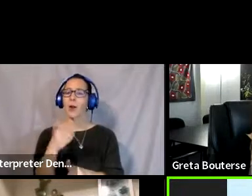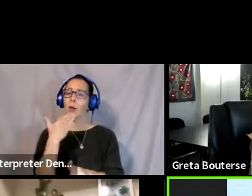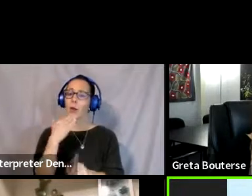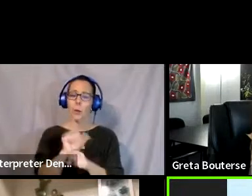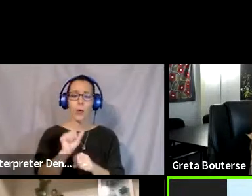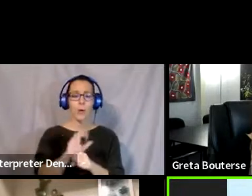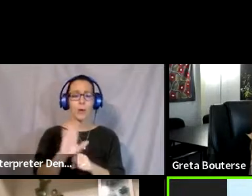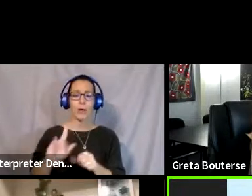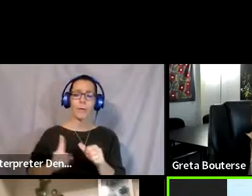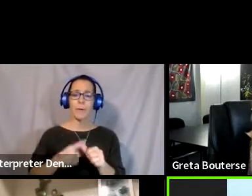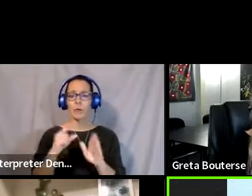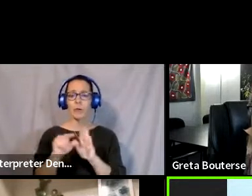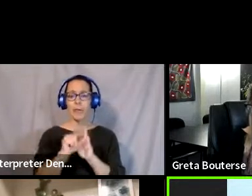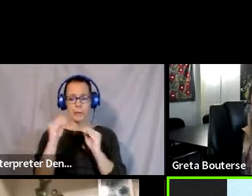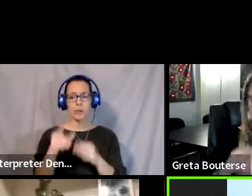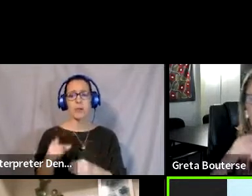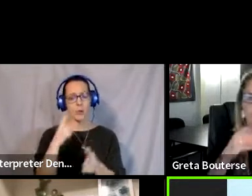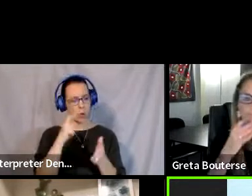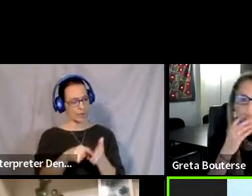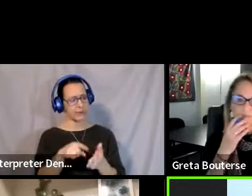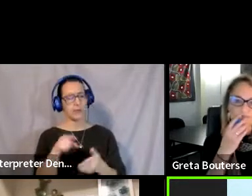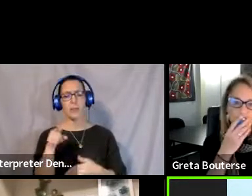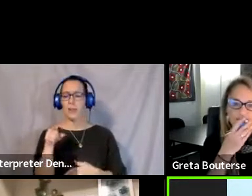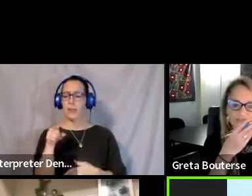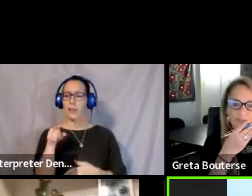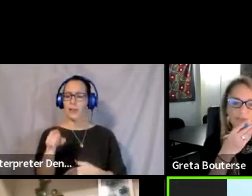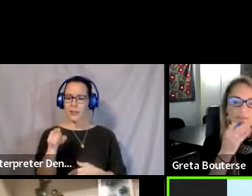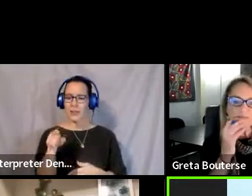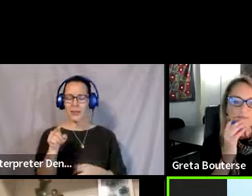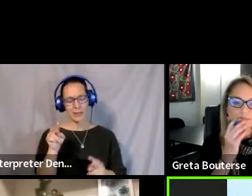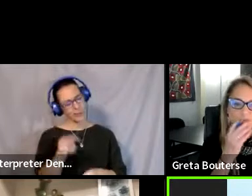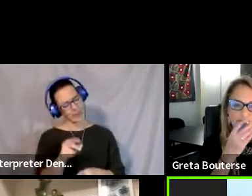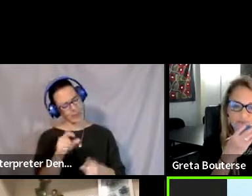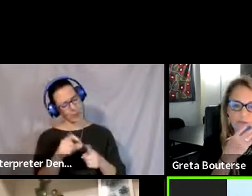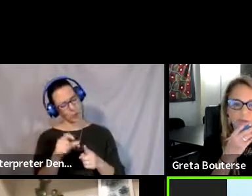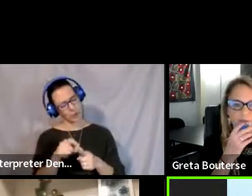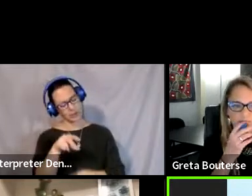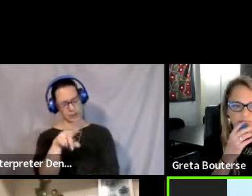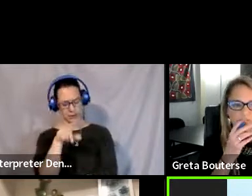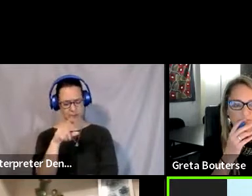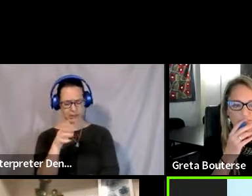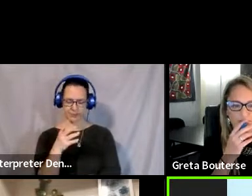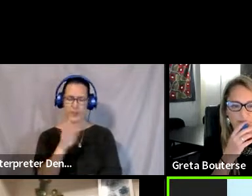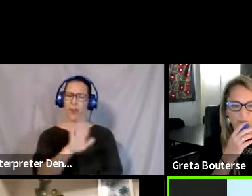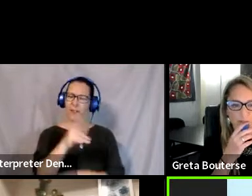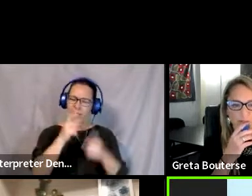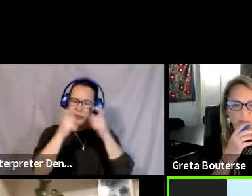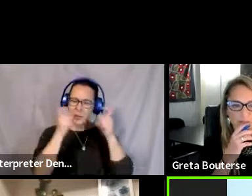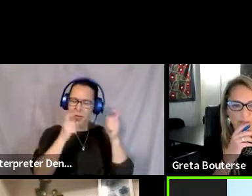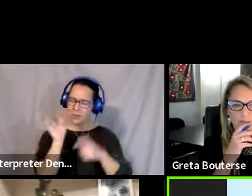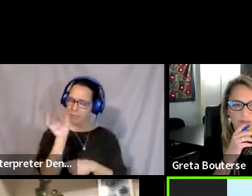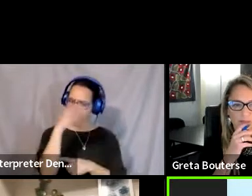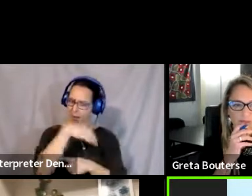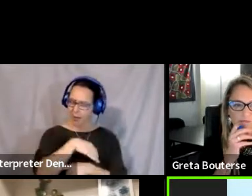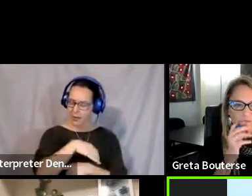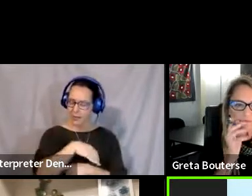noticed that she was looking at words funny, and she probably needed glasses. had we had,